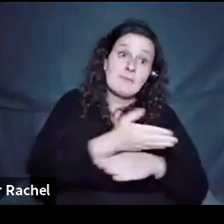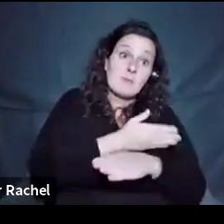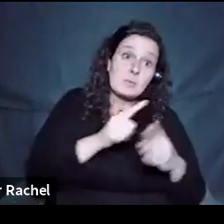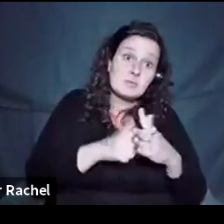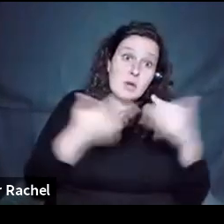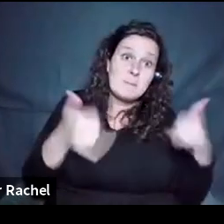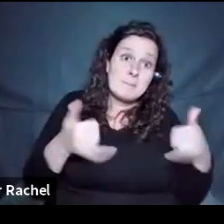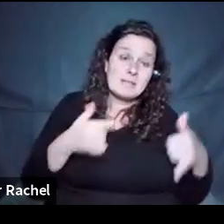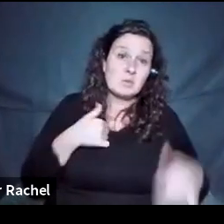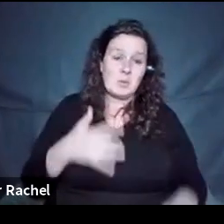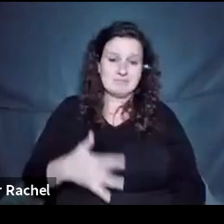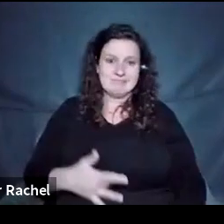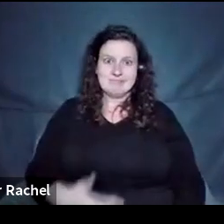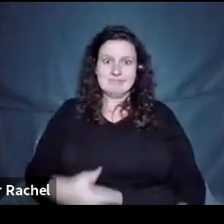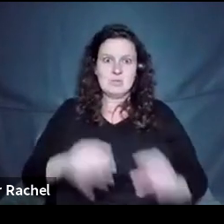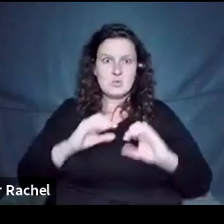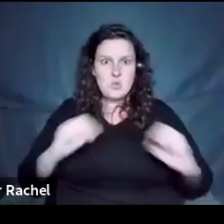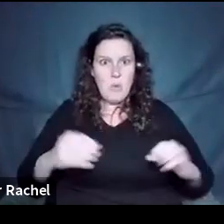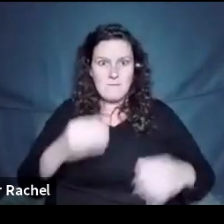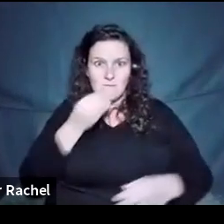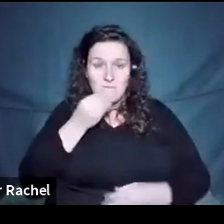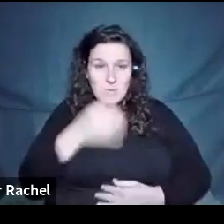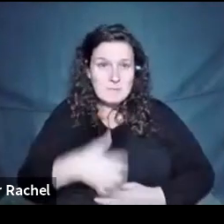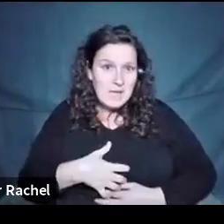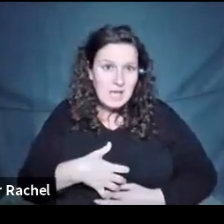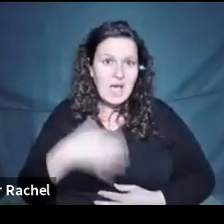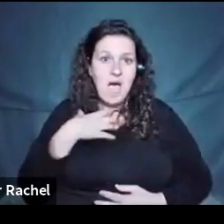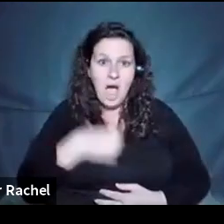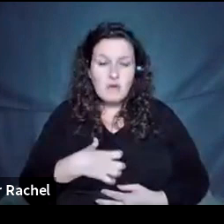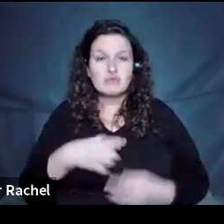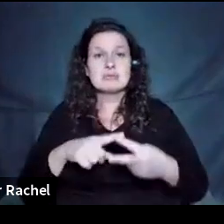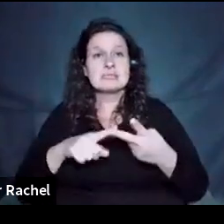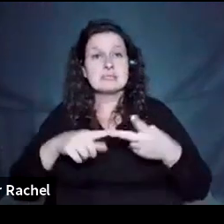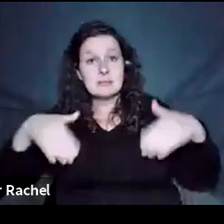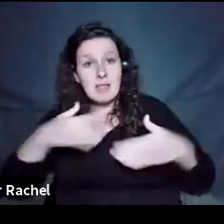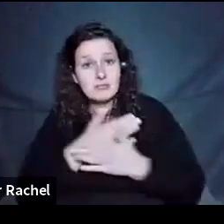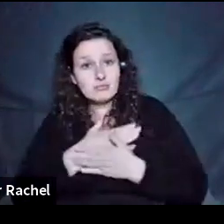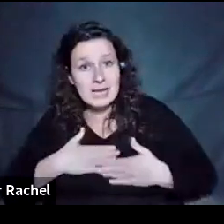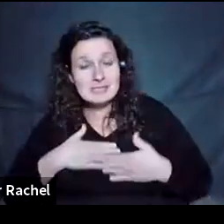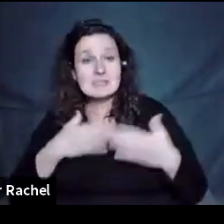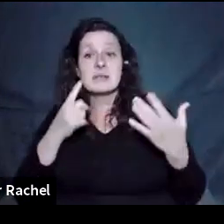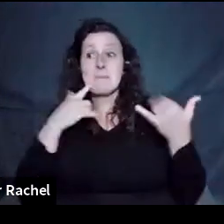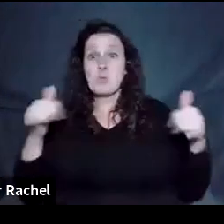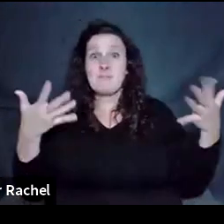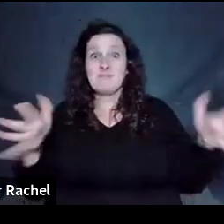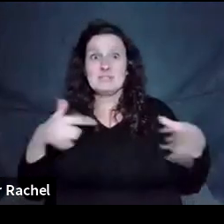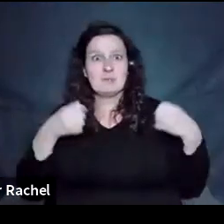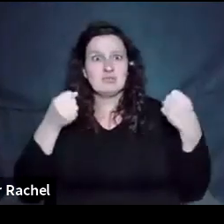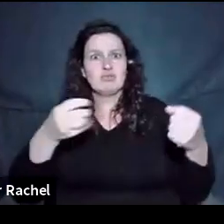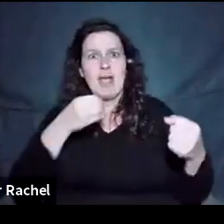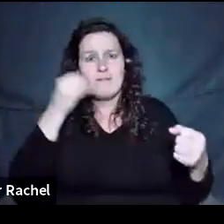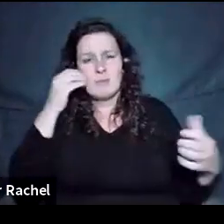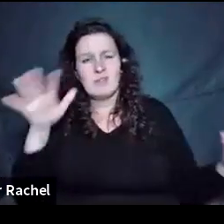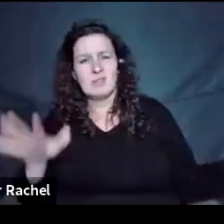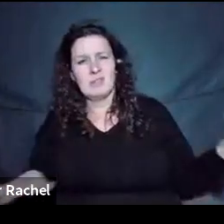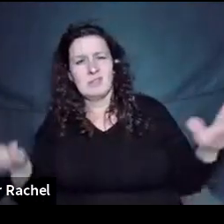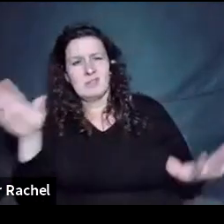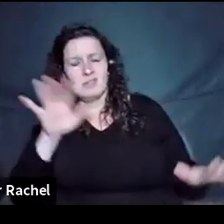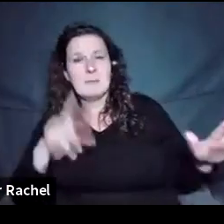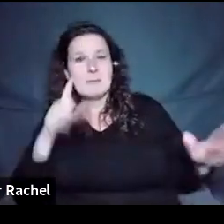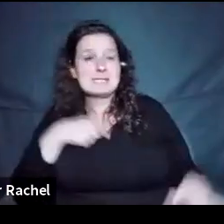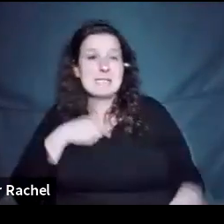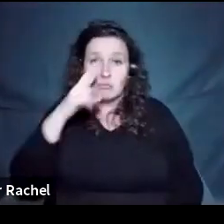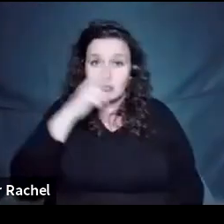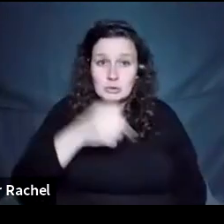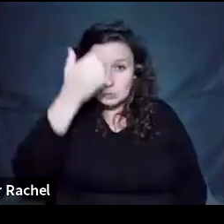so I'm on an empty stomach and I didn't get sleep and I didn't get rest, and now I've got to drive home after a party because I did a rookie stupid